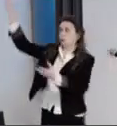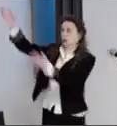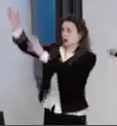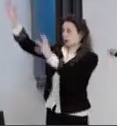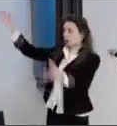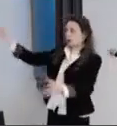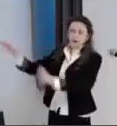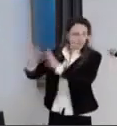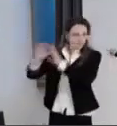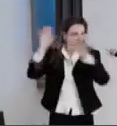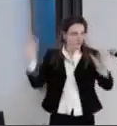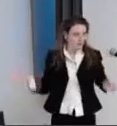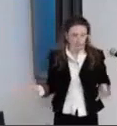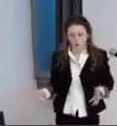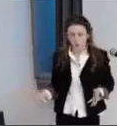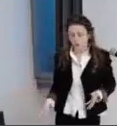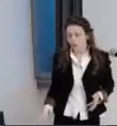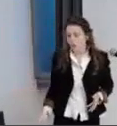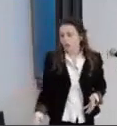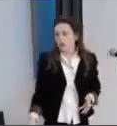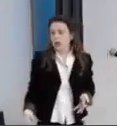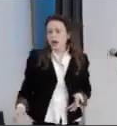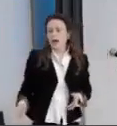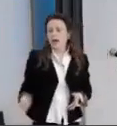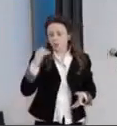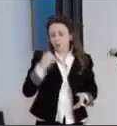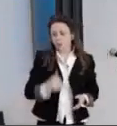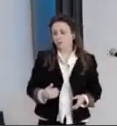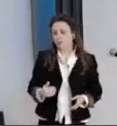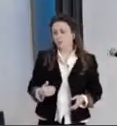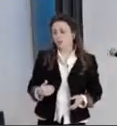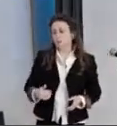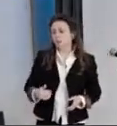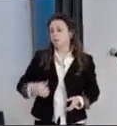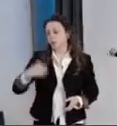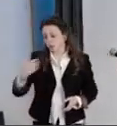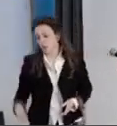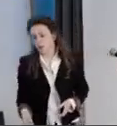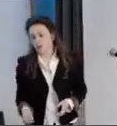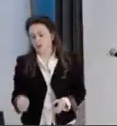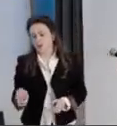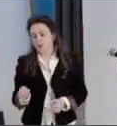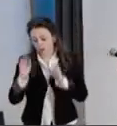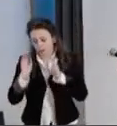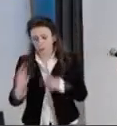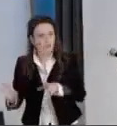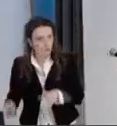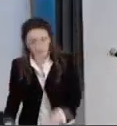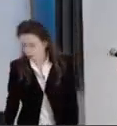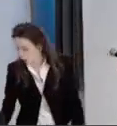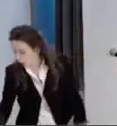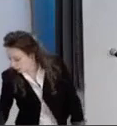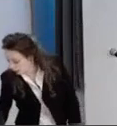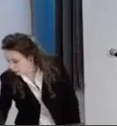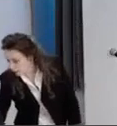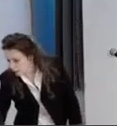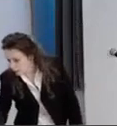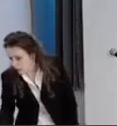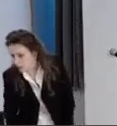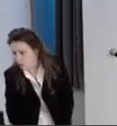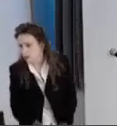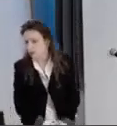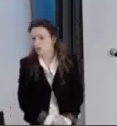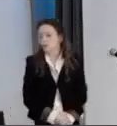to create this pattern of colors. And if you move beyond appearances, and again, you zoom in on